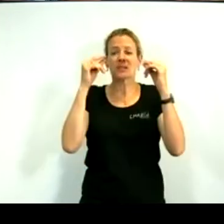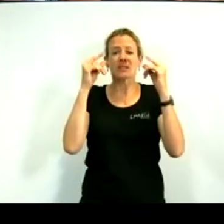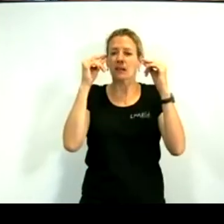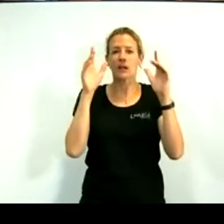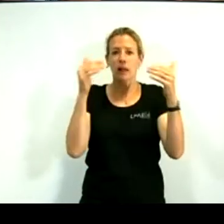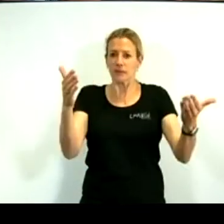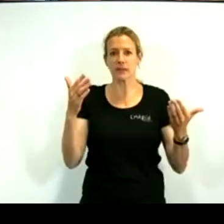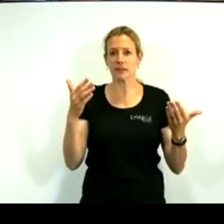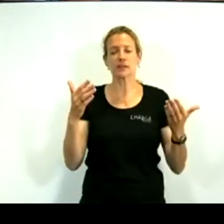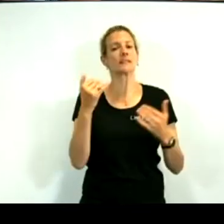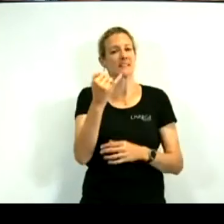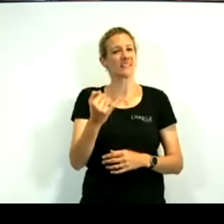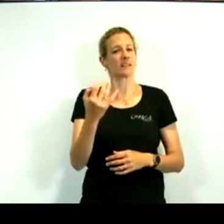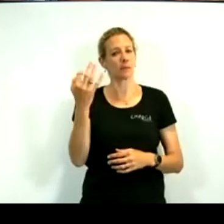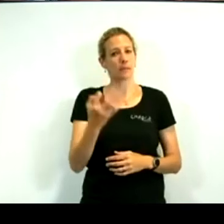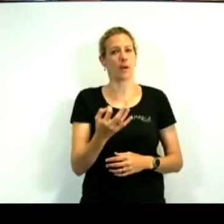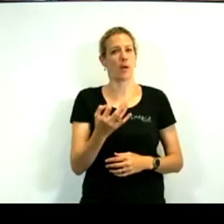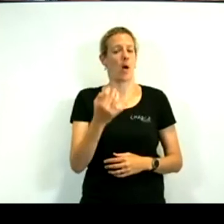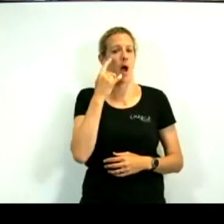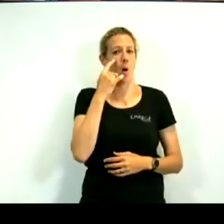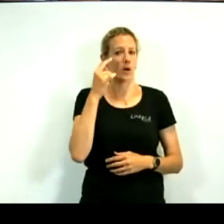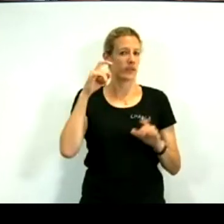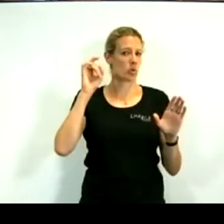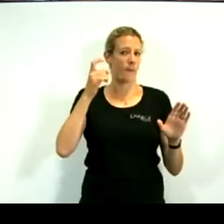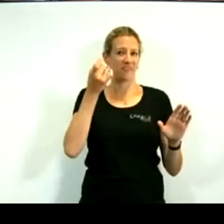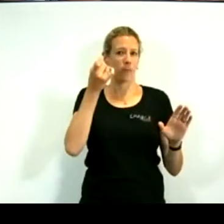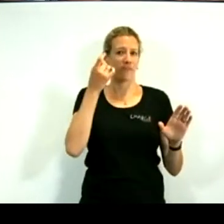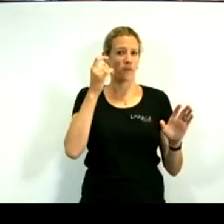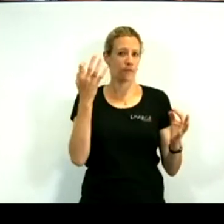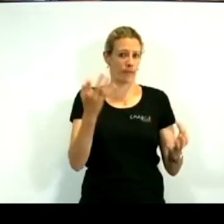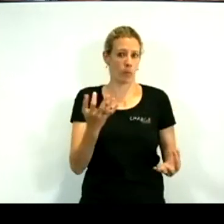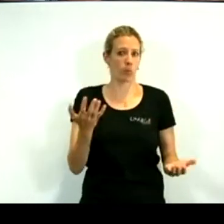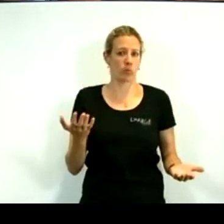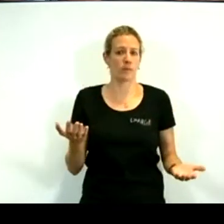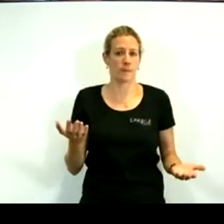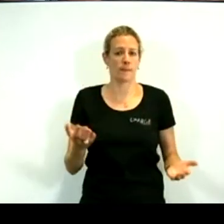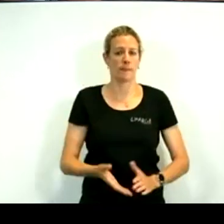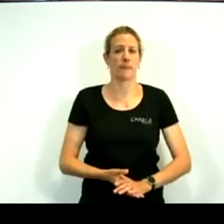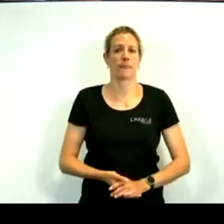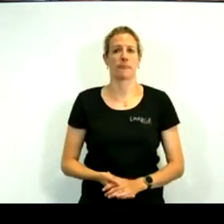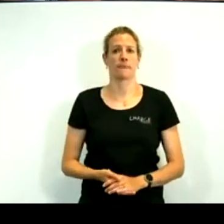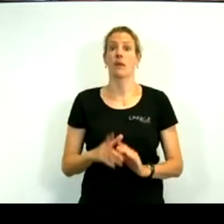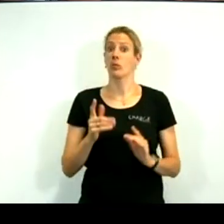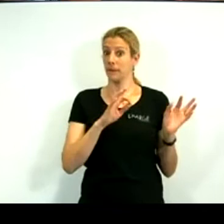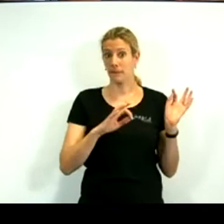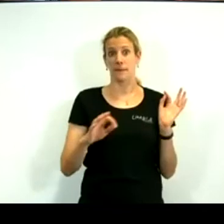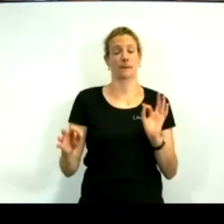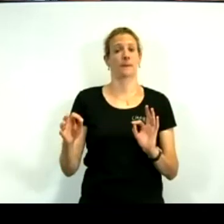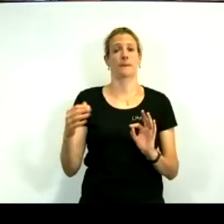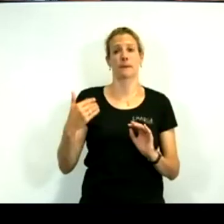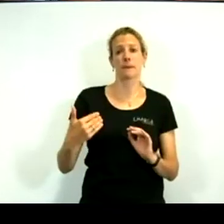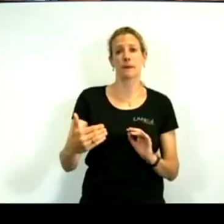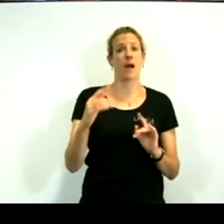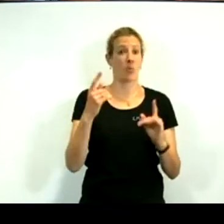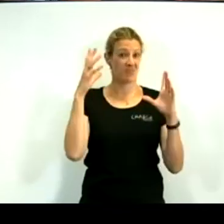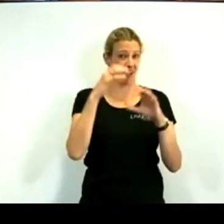very regularly in the eye. And I mean very regularly, including in the middle of the night, because